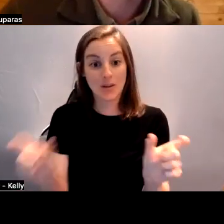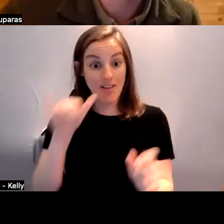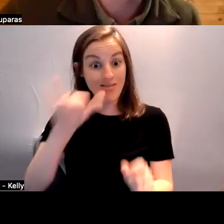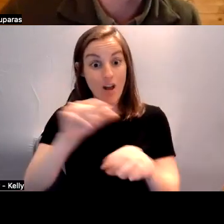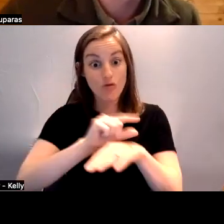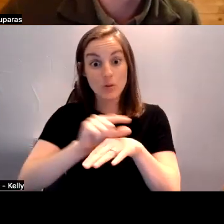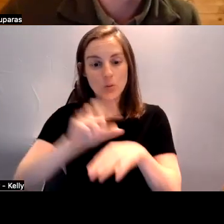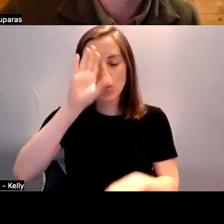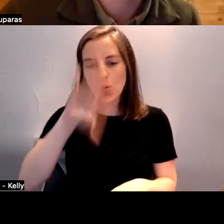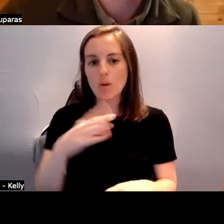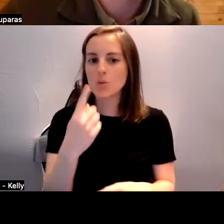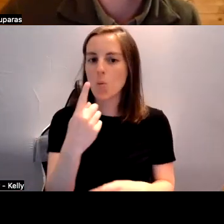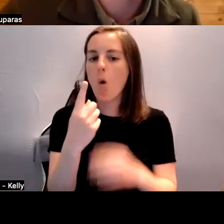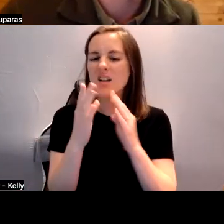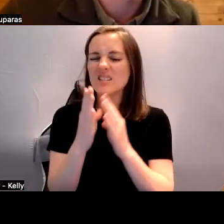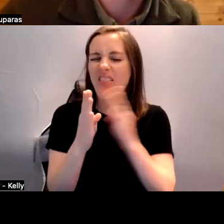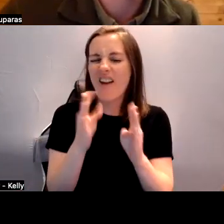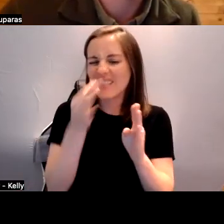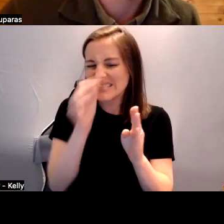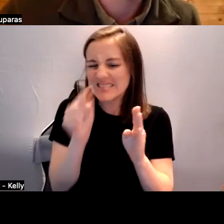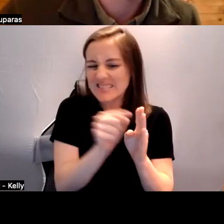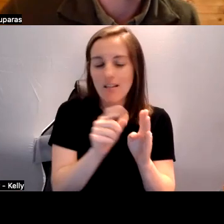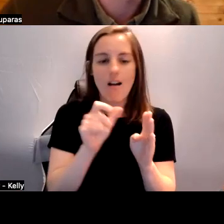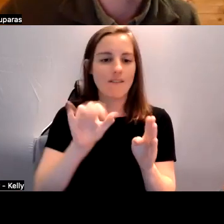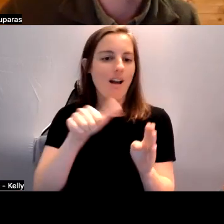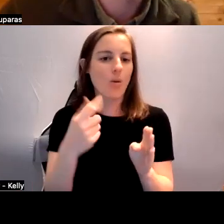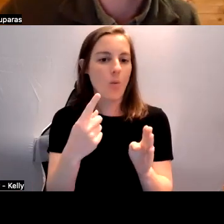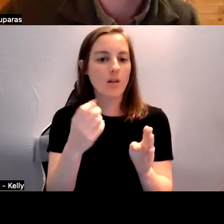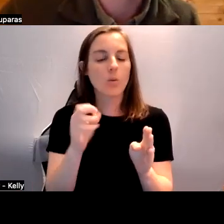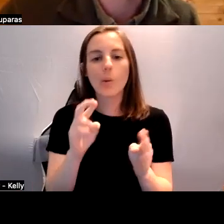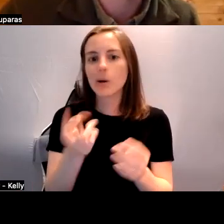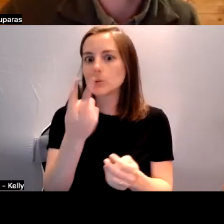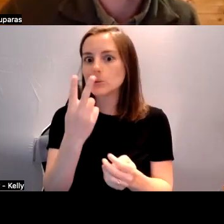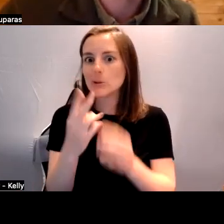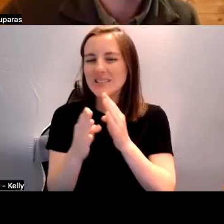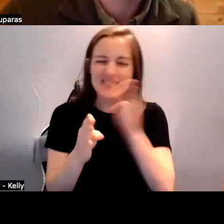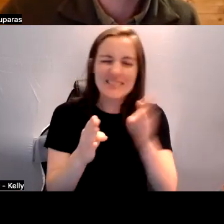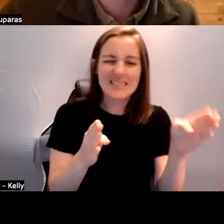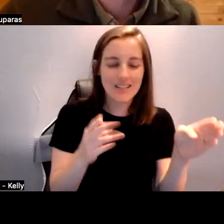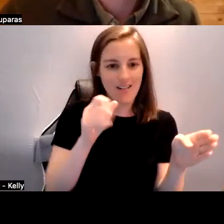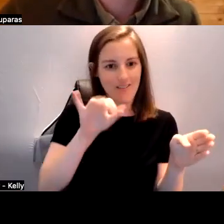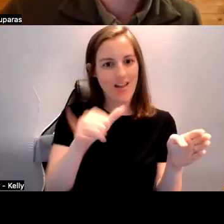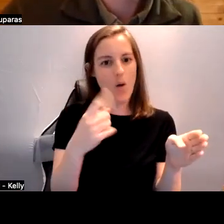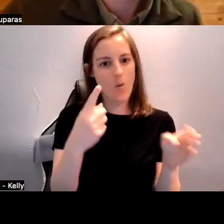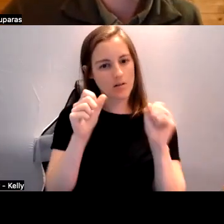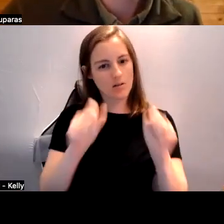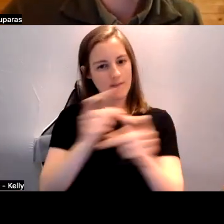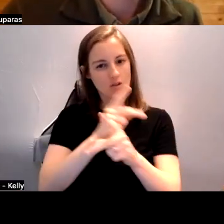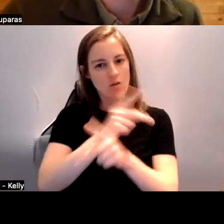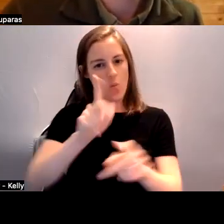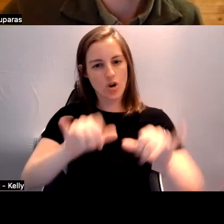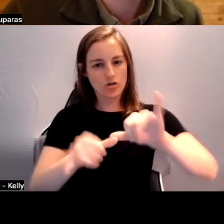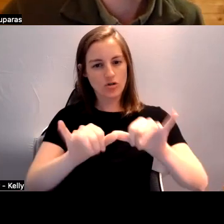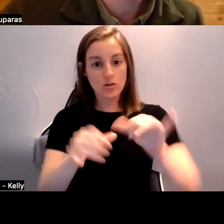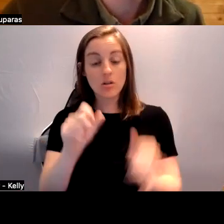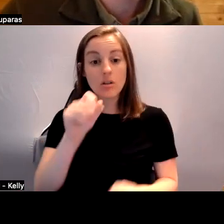one residue to the left of this other residue, or two residues to the left of this residue. If the residues are in